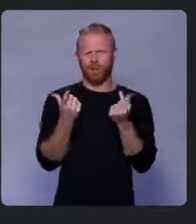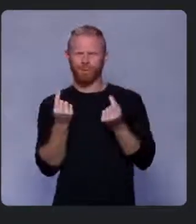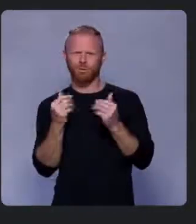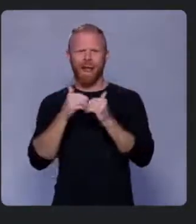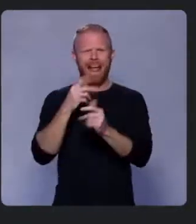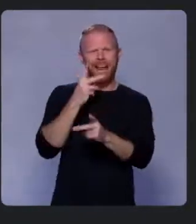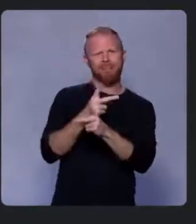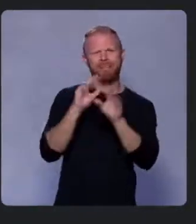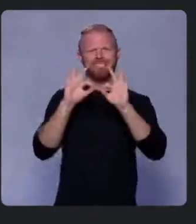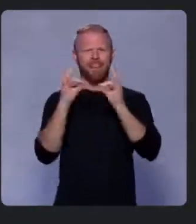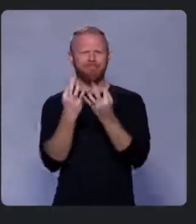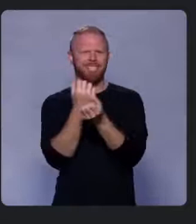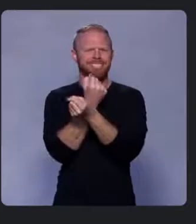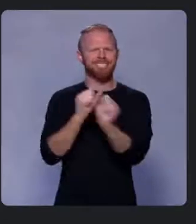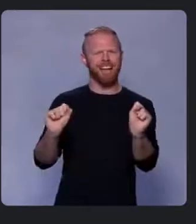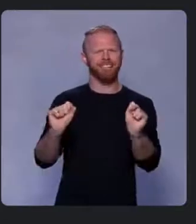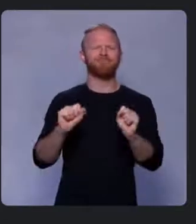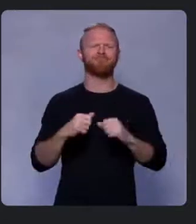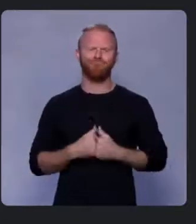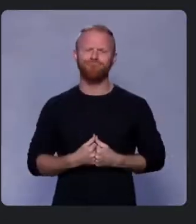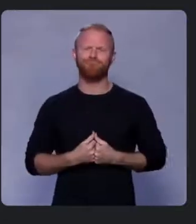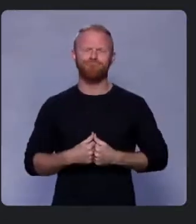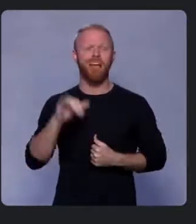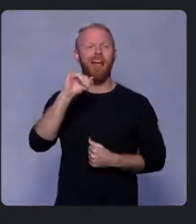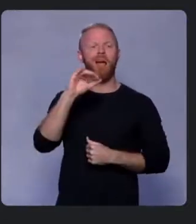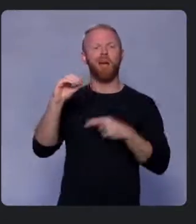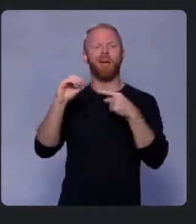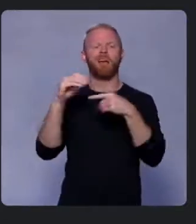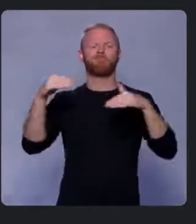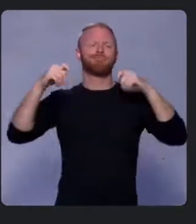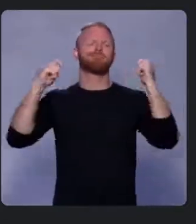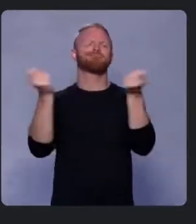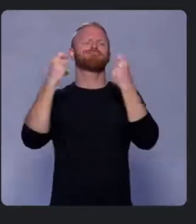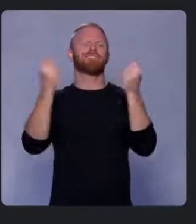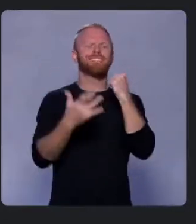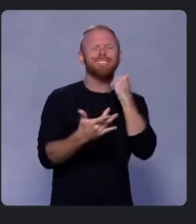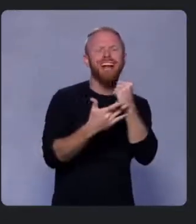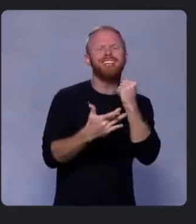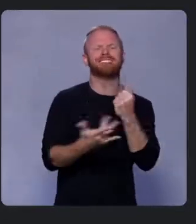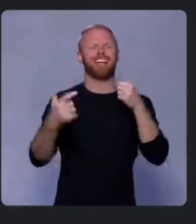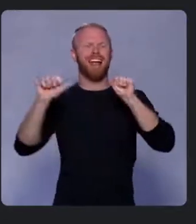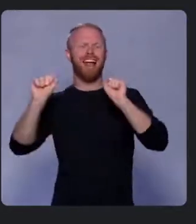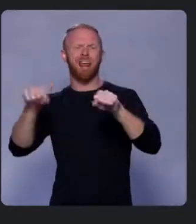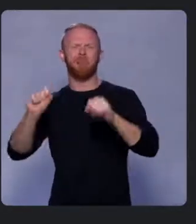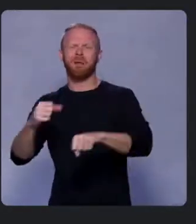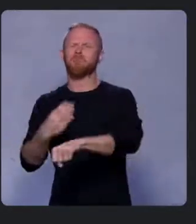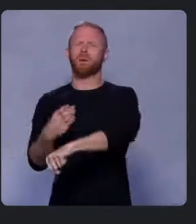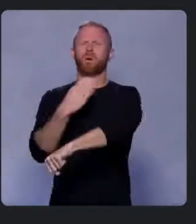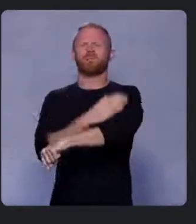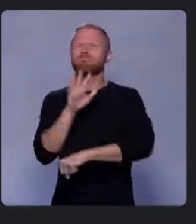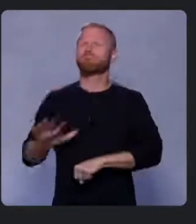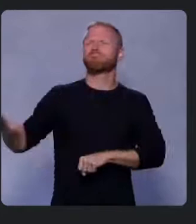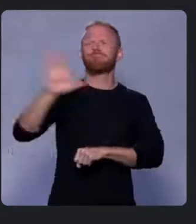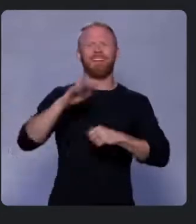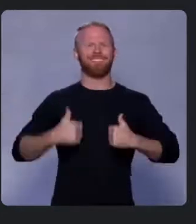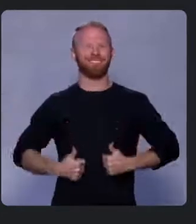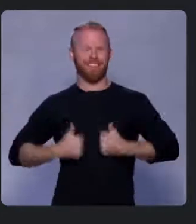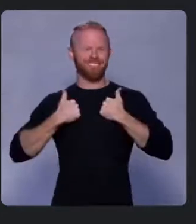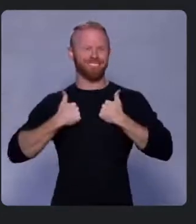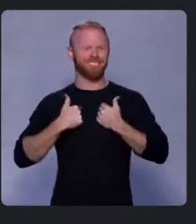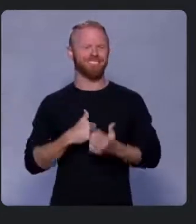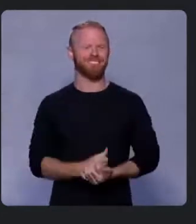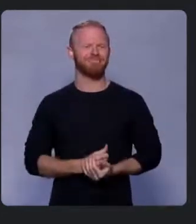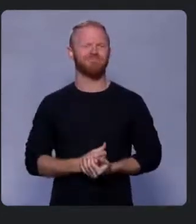safe. I/O has always been a celebration of technology and its ability to improve lives. And I